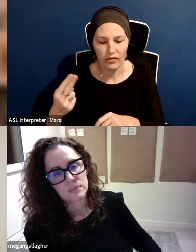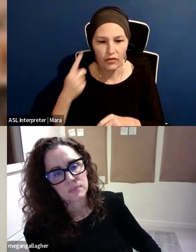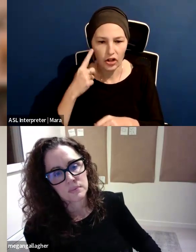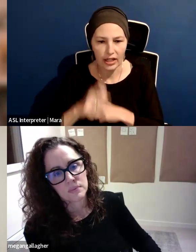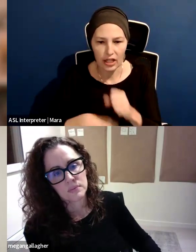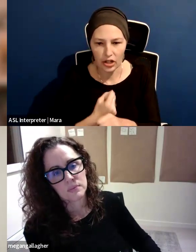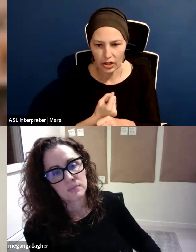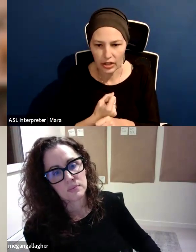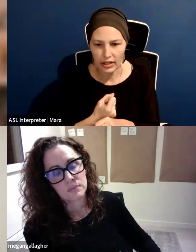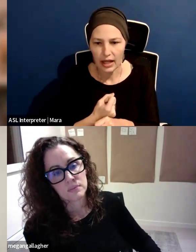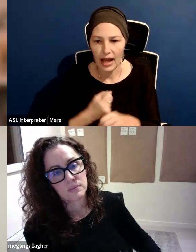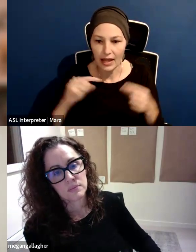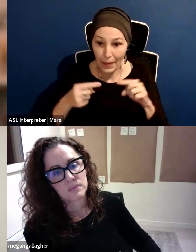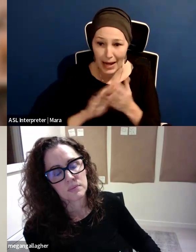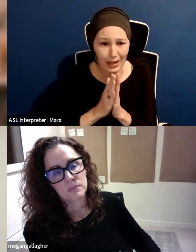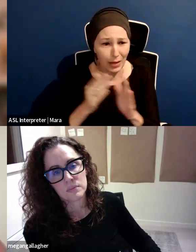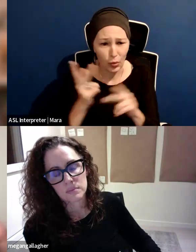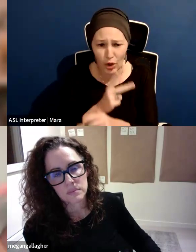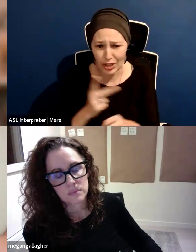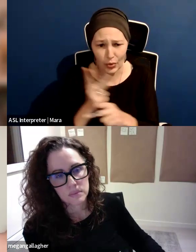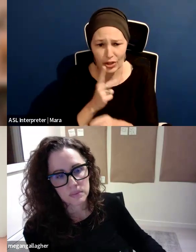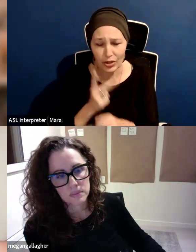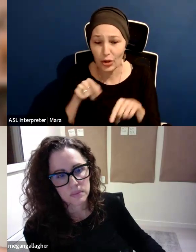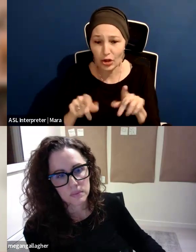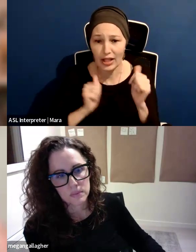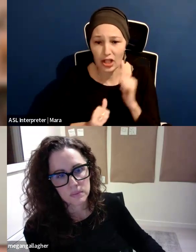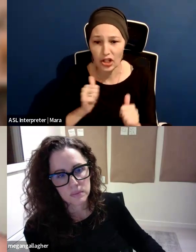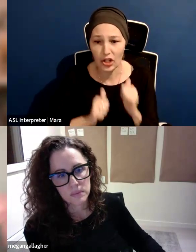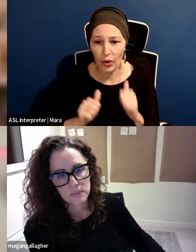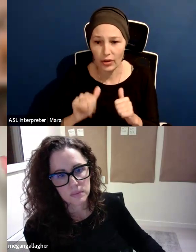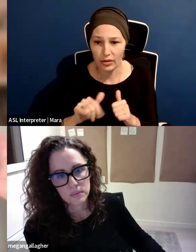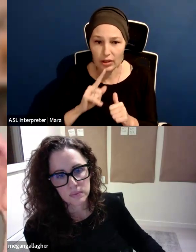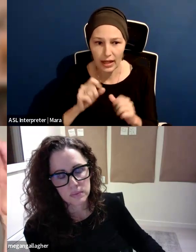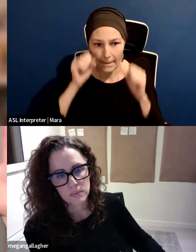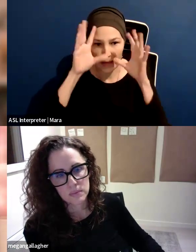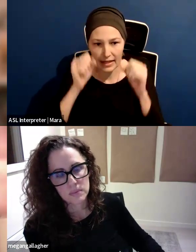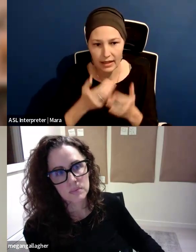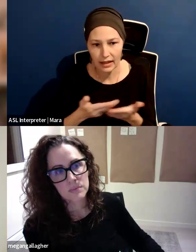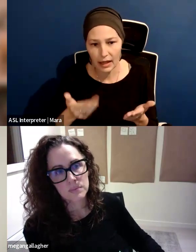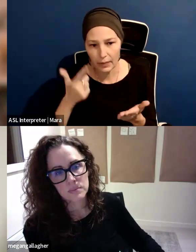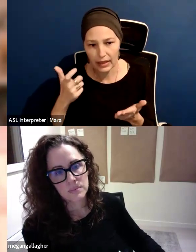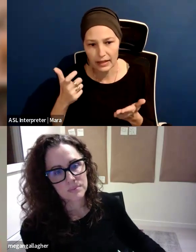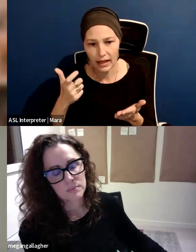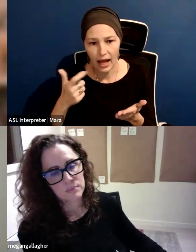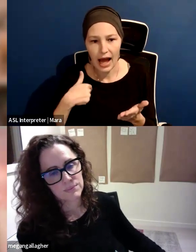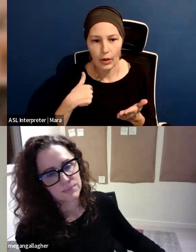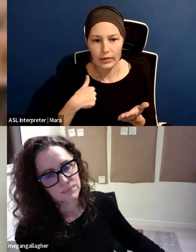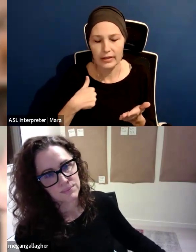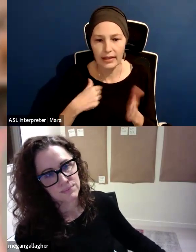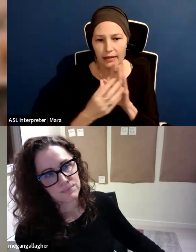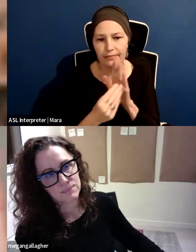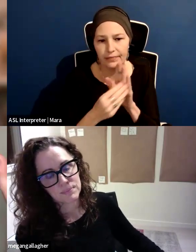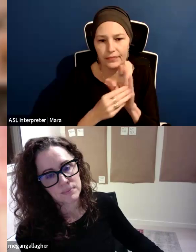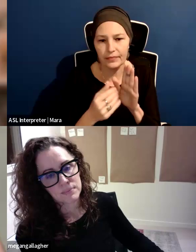life imitated art in an amazing way, where, you know, we'd have long days on set, and usually I'd end a day on set in agony and have to like